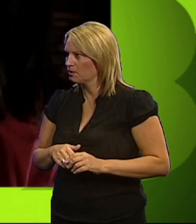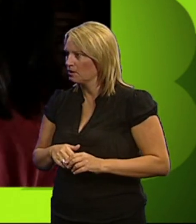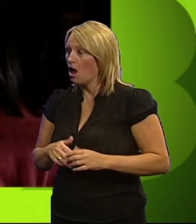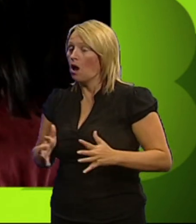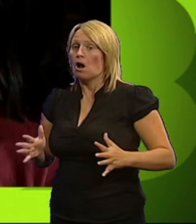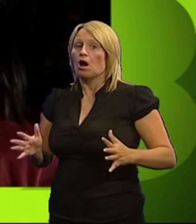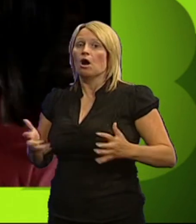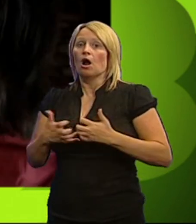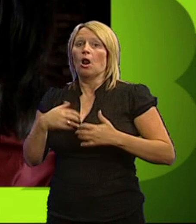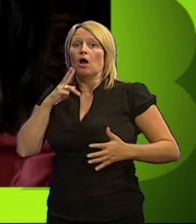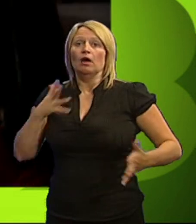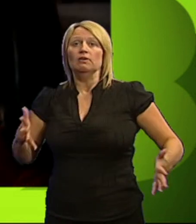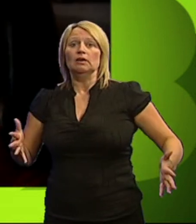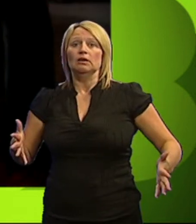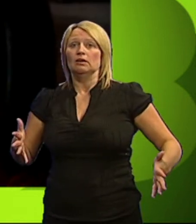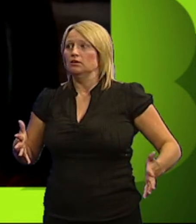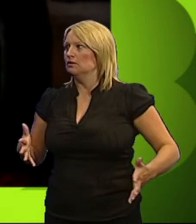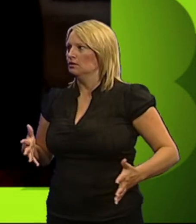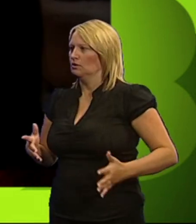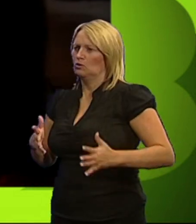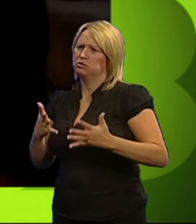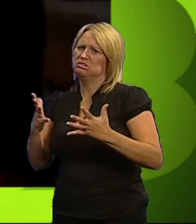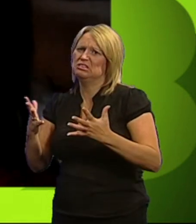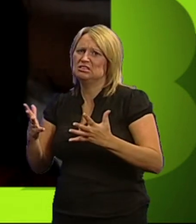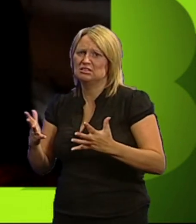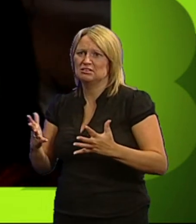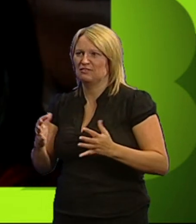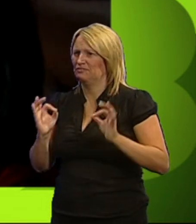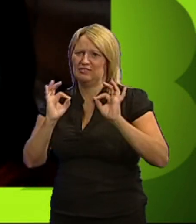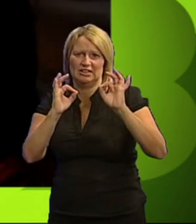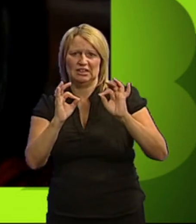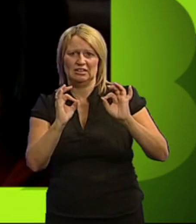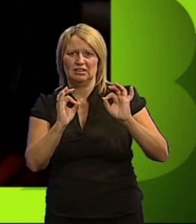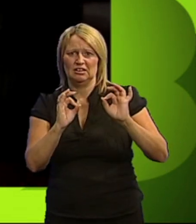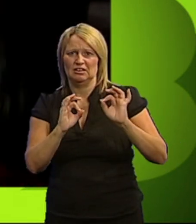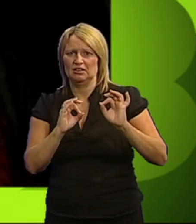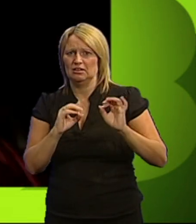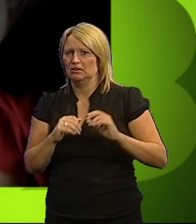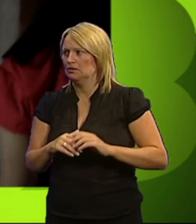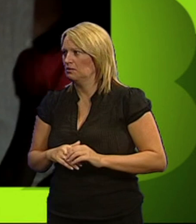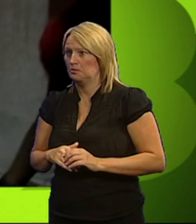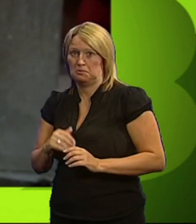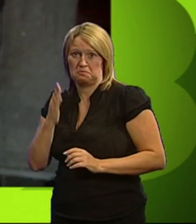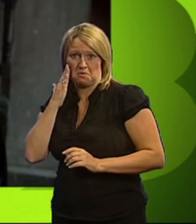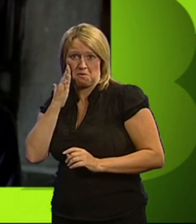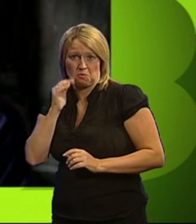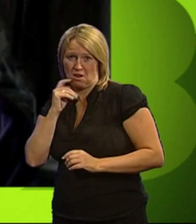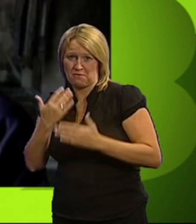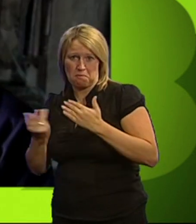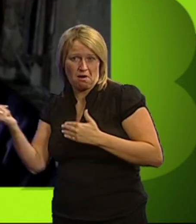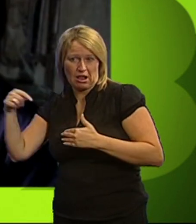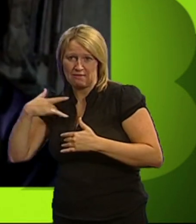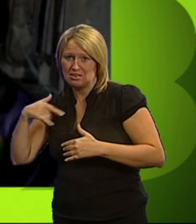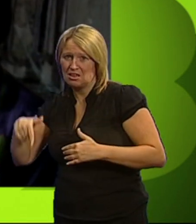So, how do I look, Vladdy? Desperate? Fantastic. Mum's never gonna come back and live